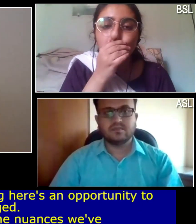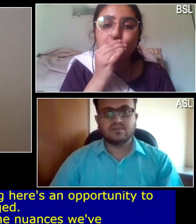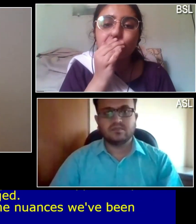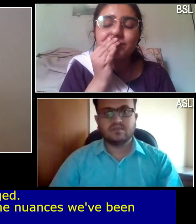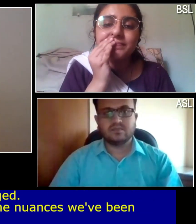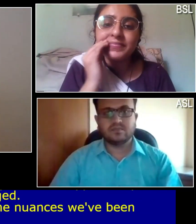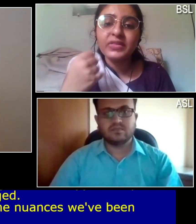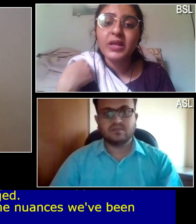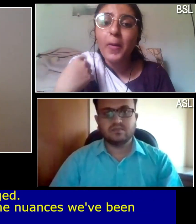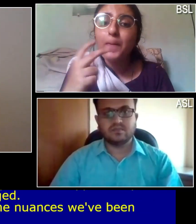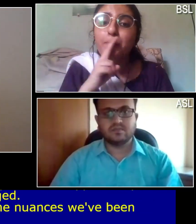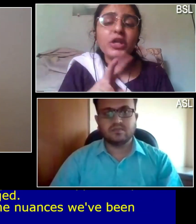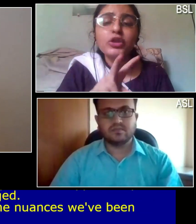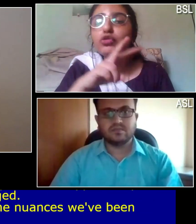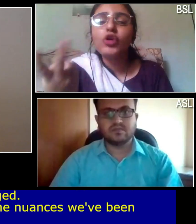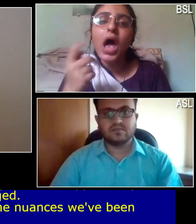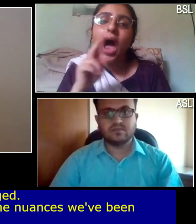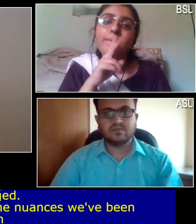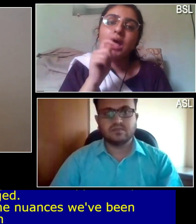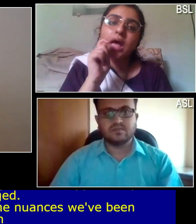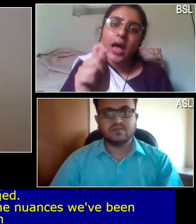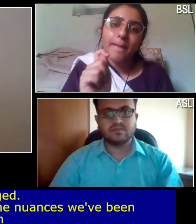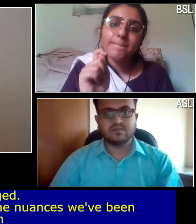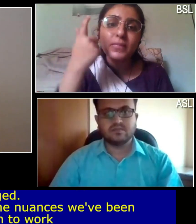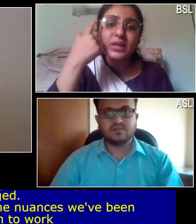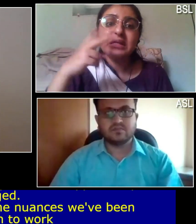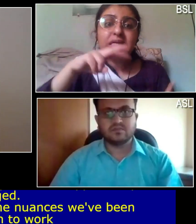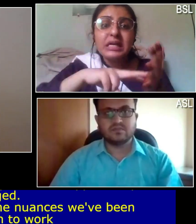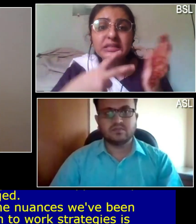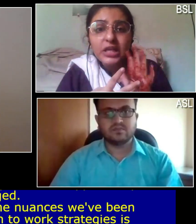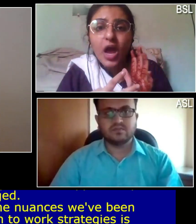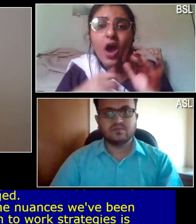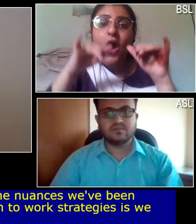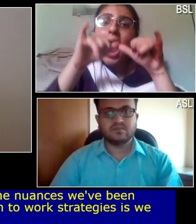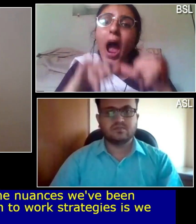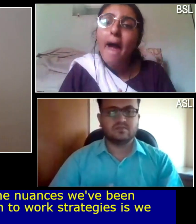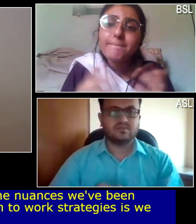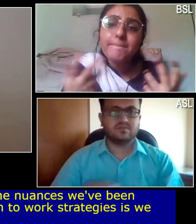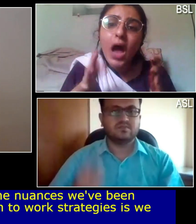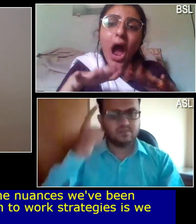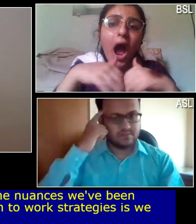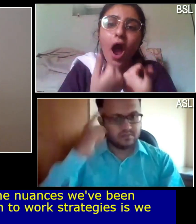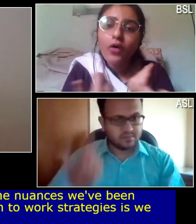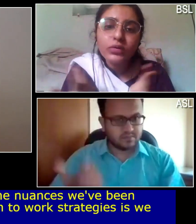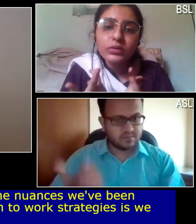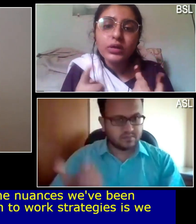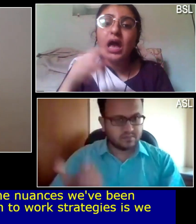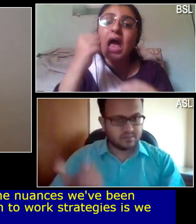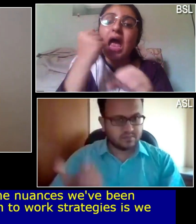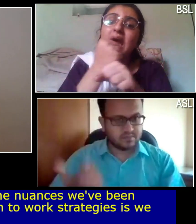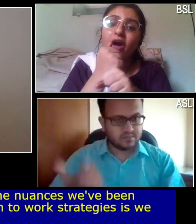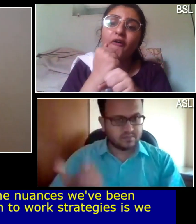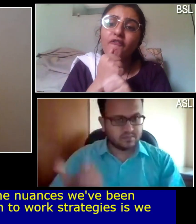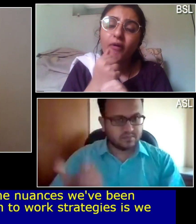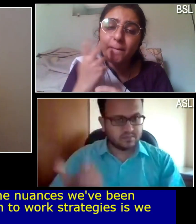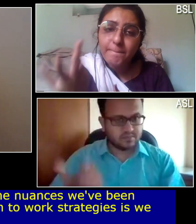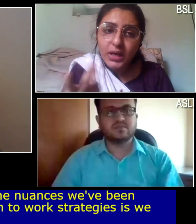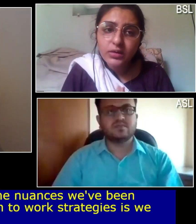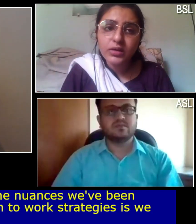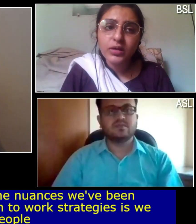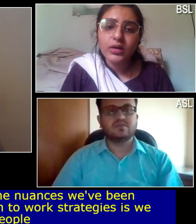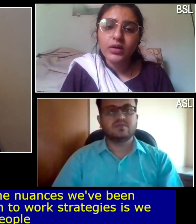to work strategies is we realize that in the government, as people return to work and